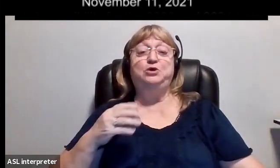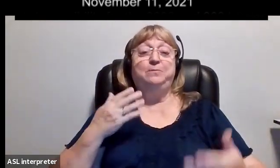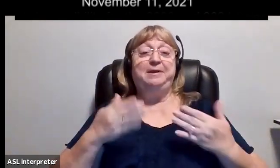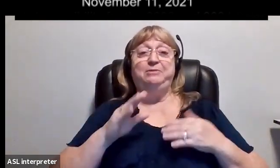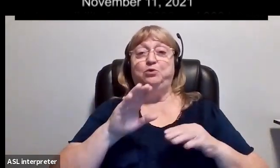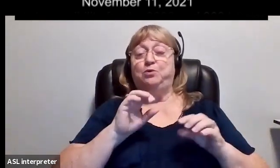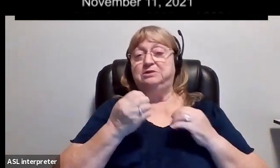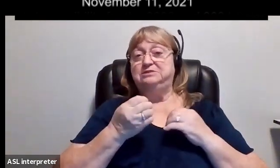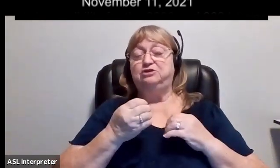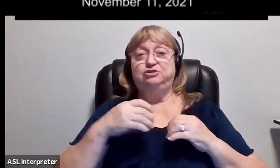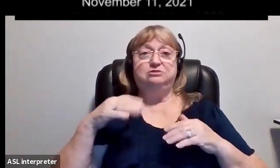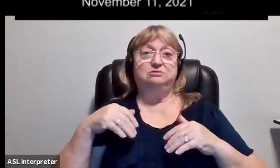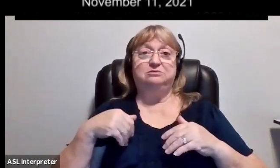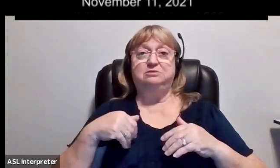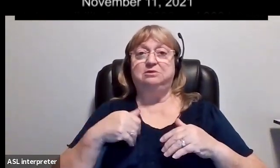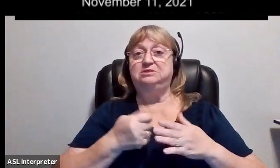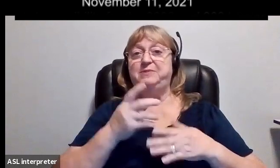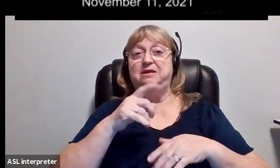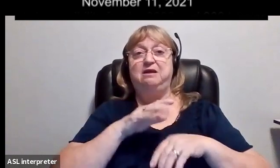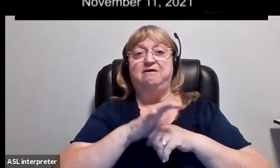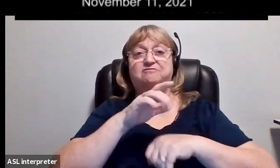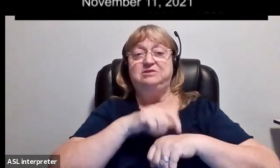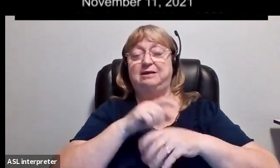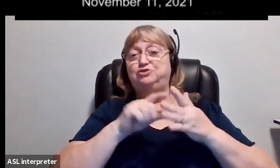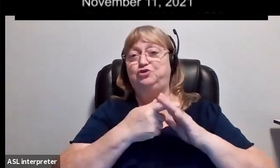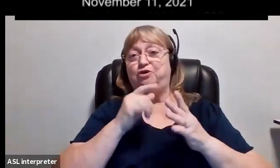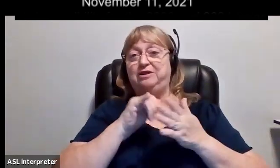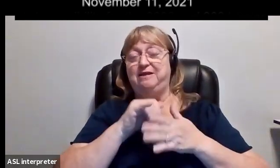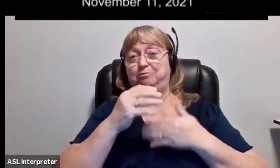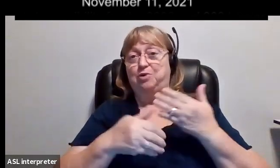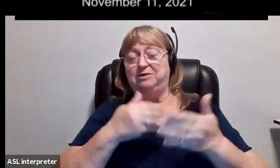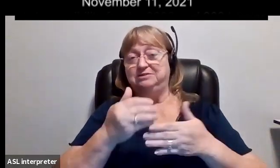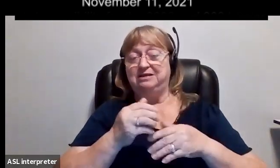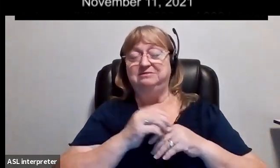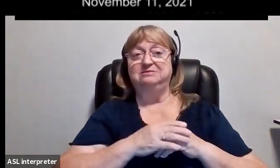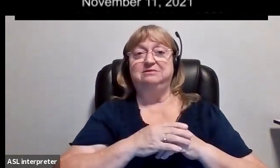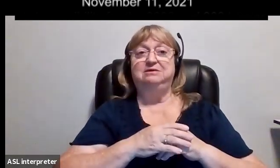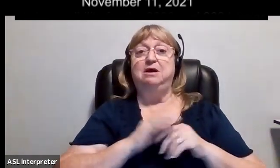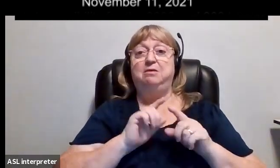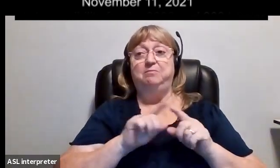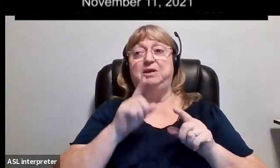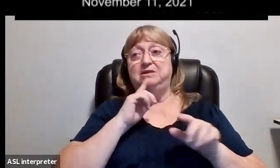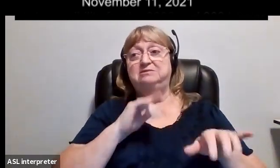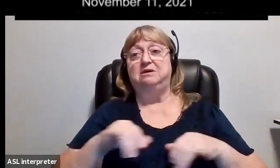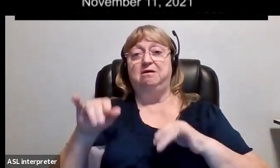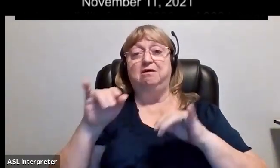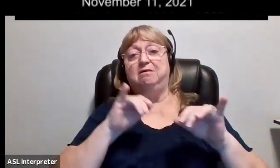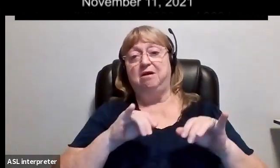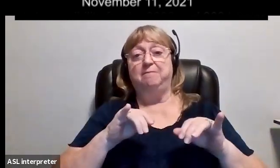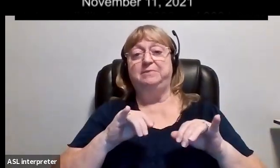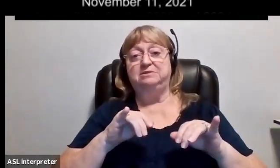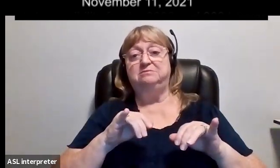spent time starting that process. But it is a common